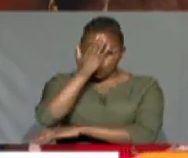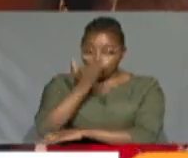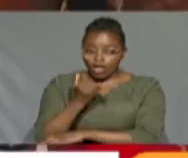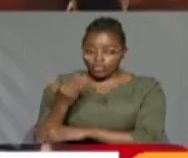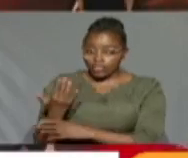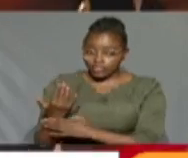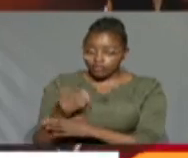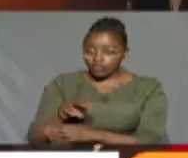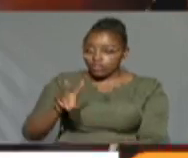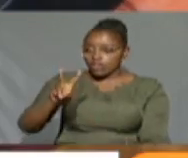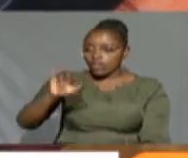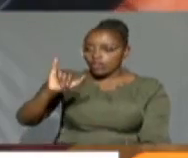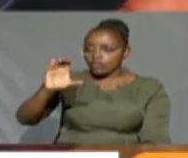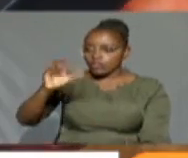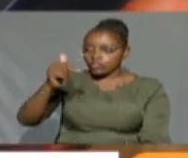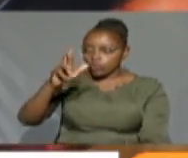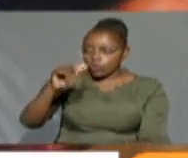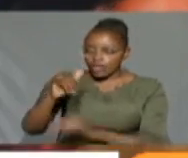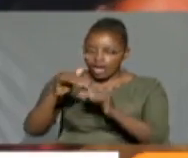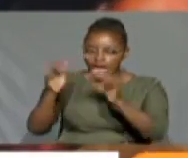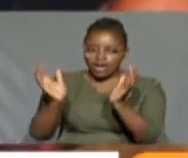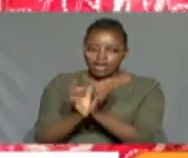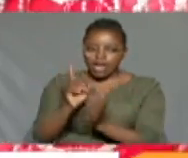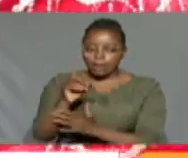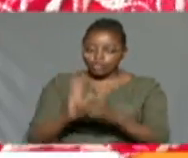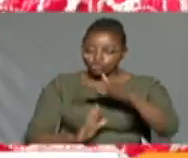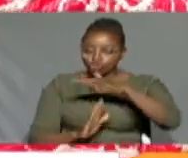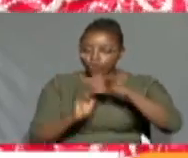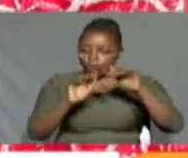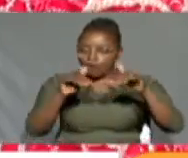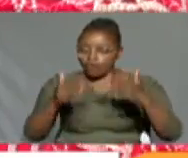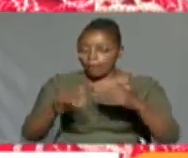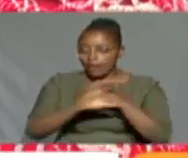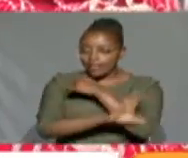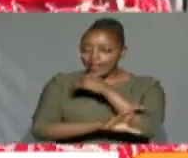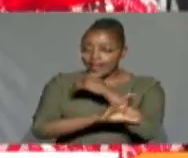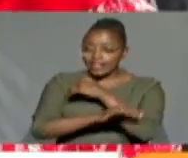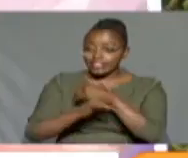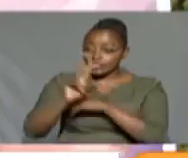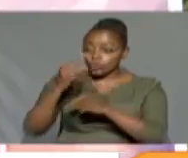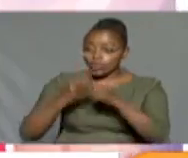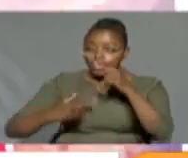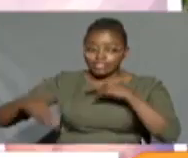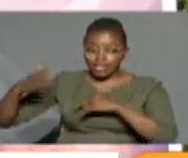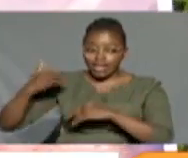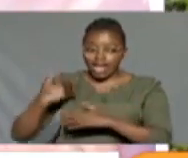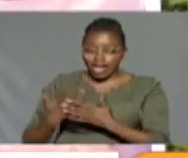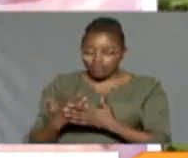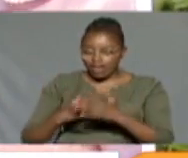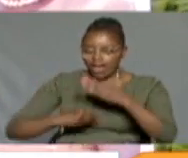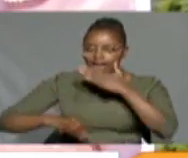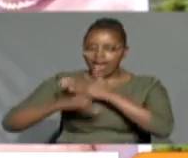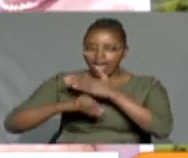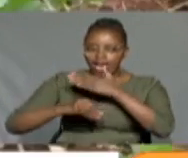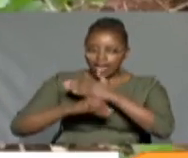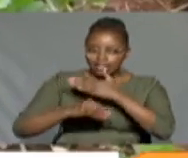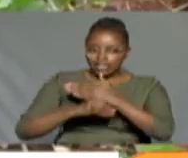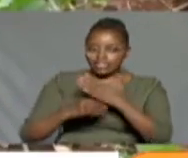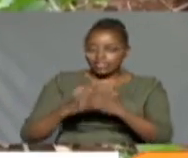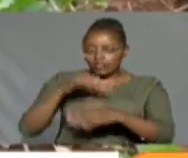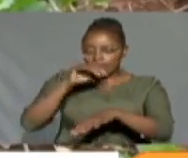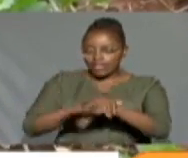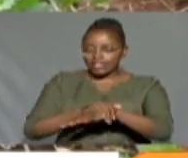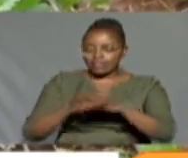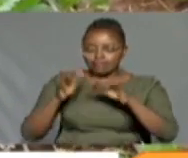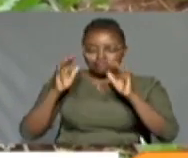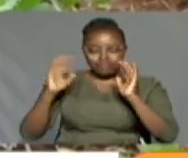it is Victoria cabbage. Wangeshi, who was named a top farmer in the country 2 years ago, has today more than doubled the production and is reaping